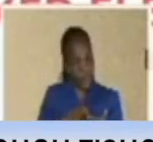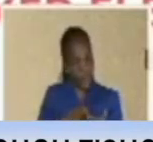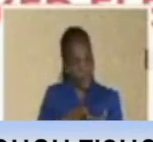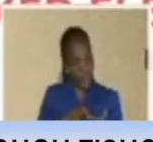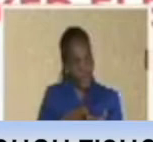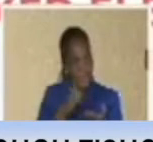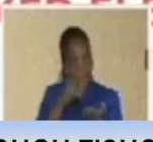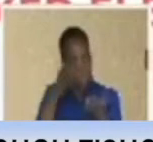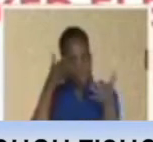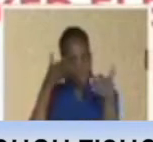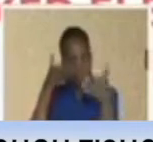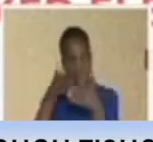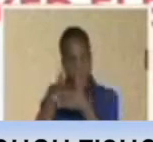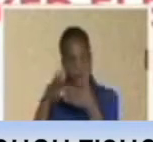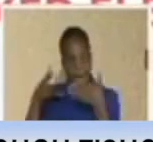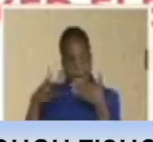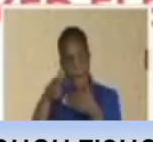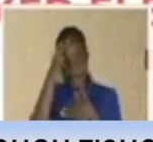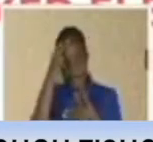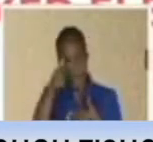be terminated.